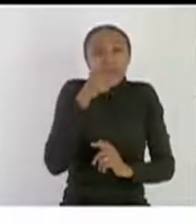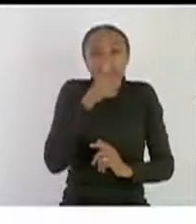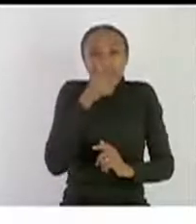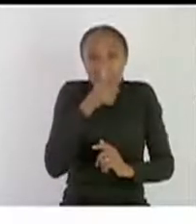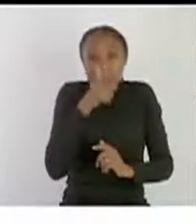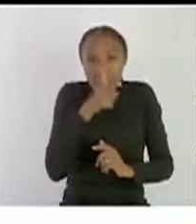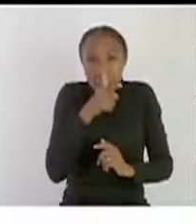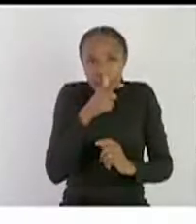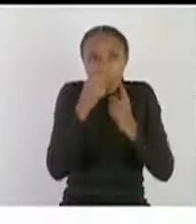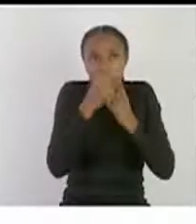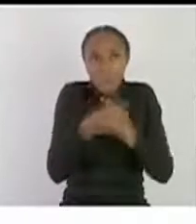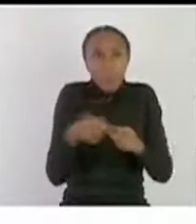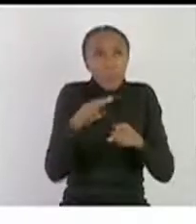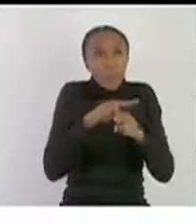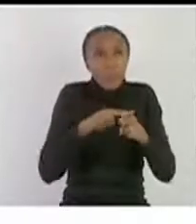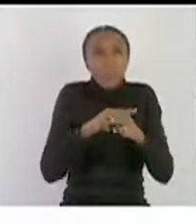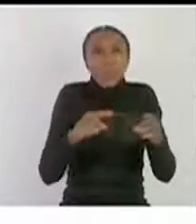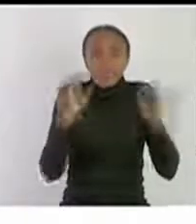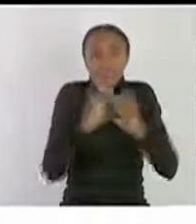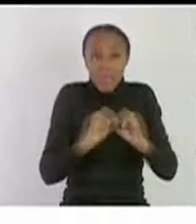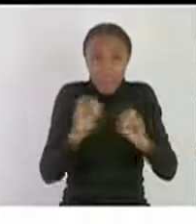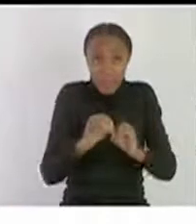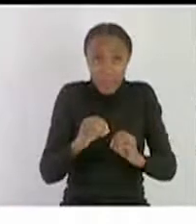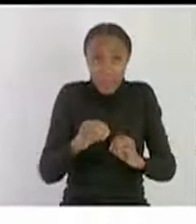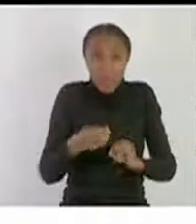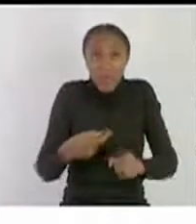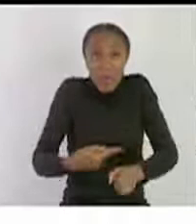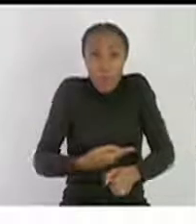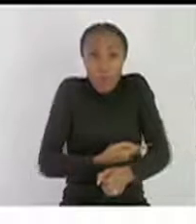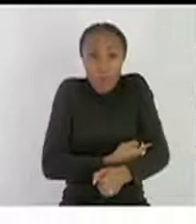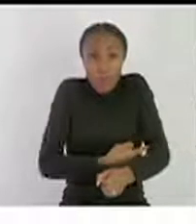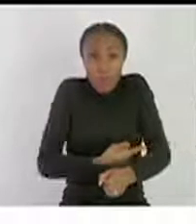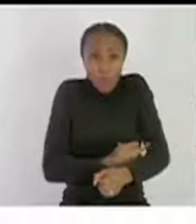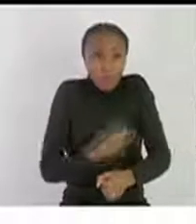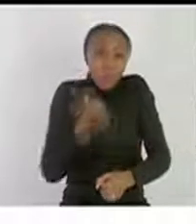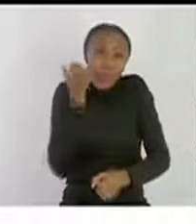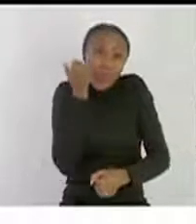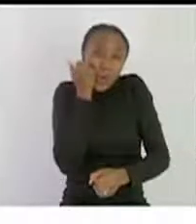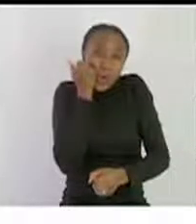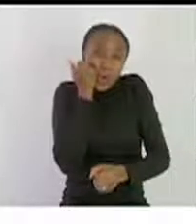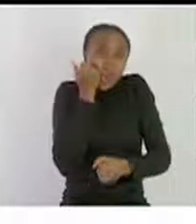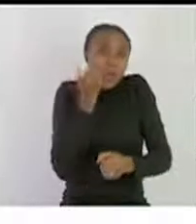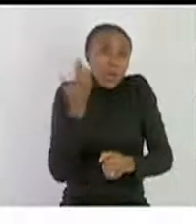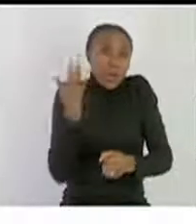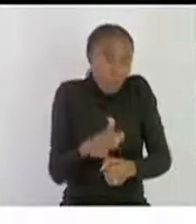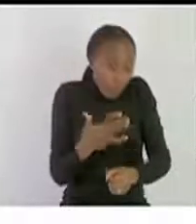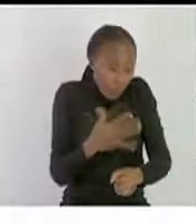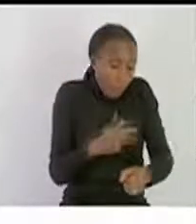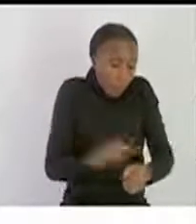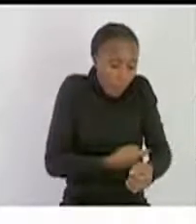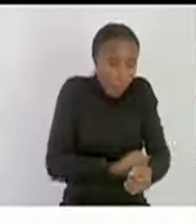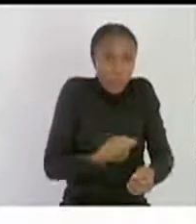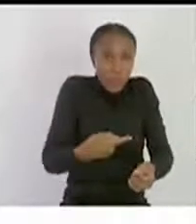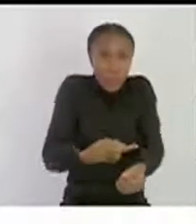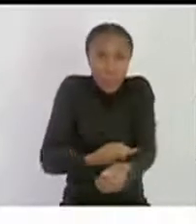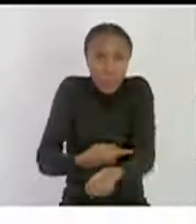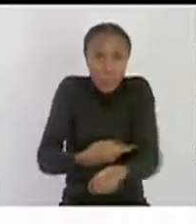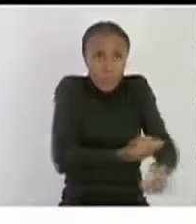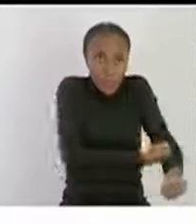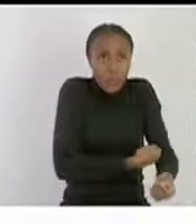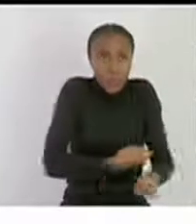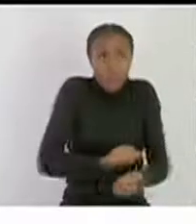HIV through drugs, especially drug addicts when they share injections.